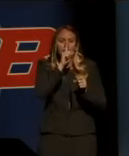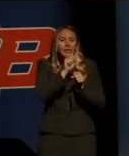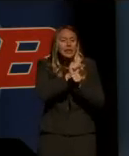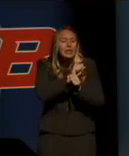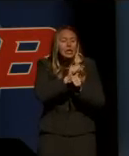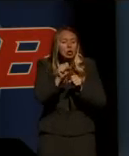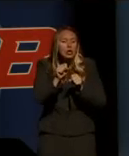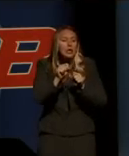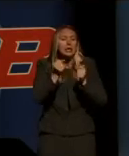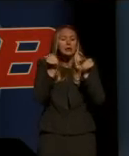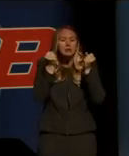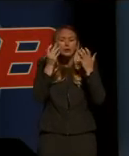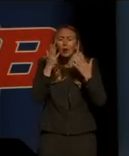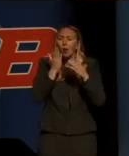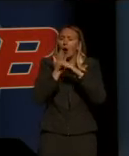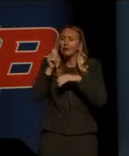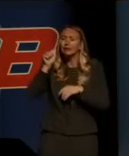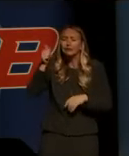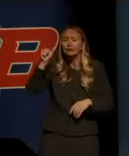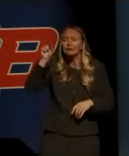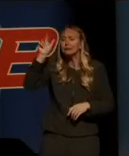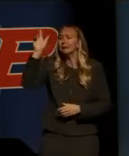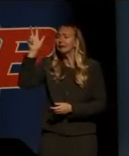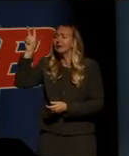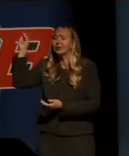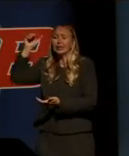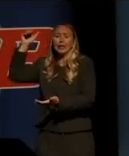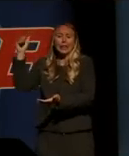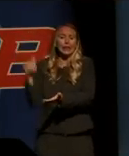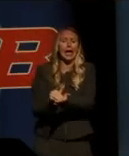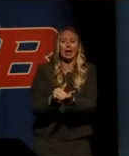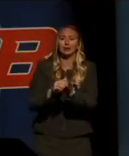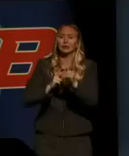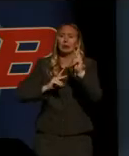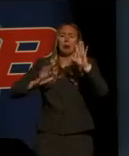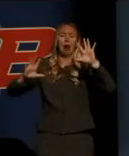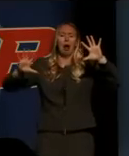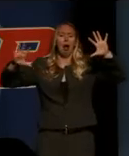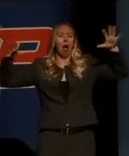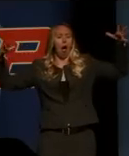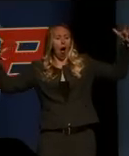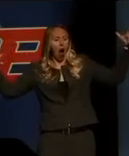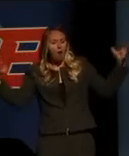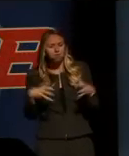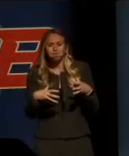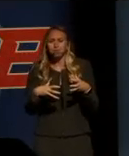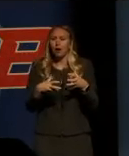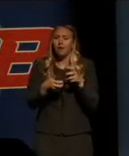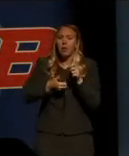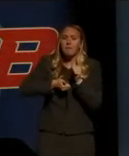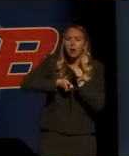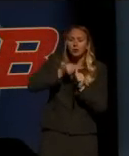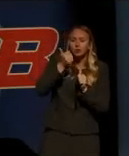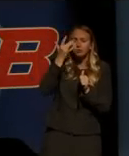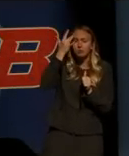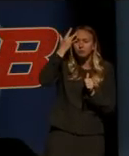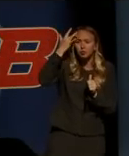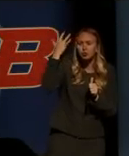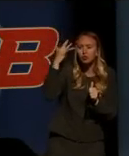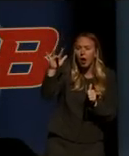of thousands of the best, the brightest, and the scrappiest,